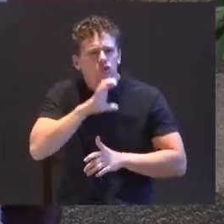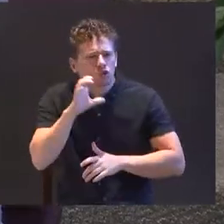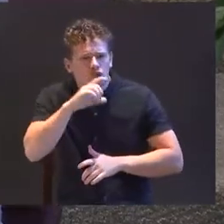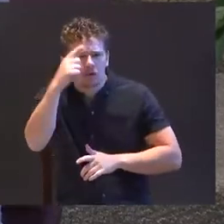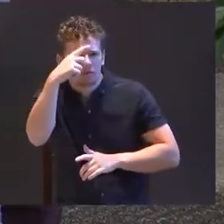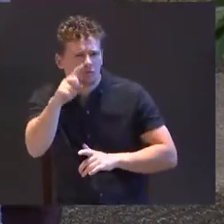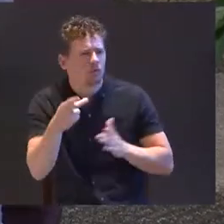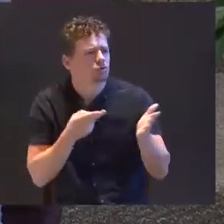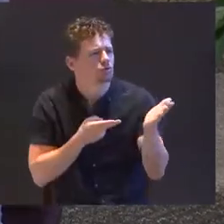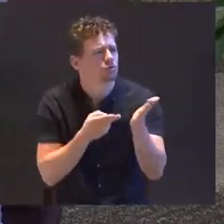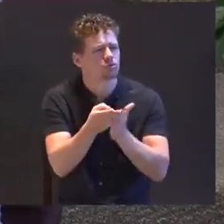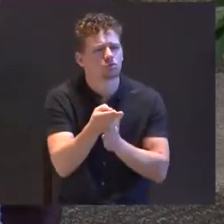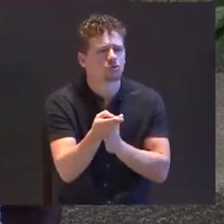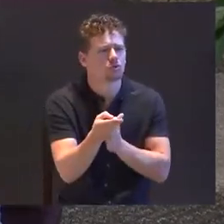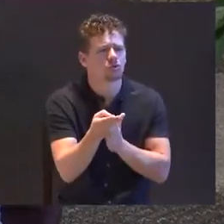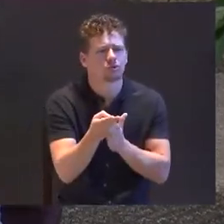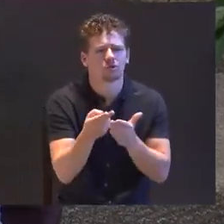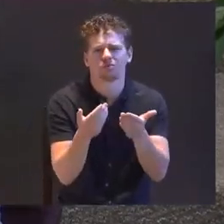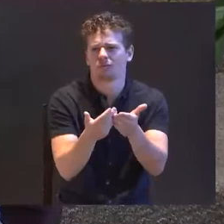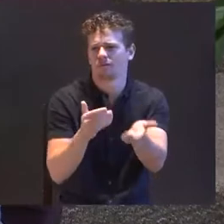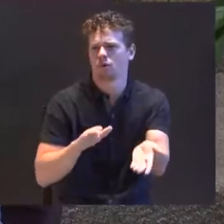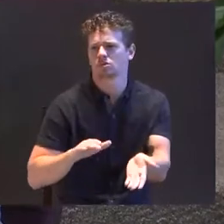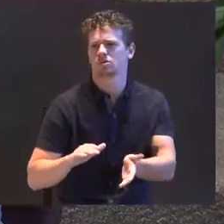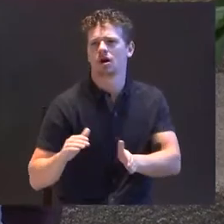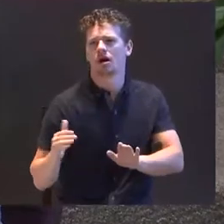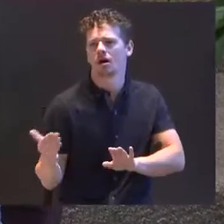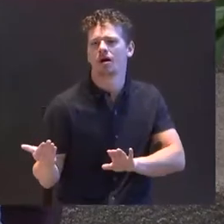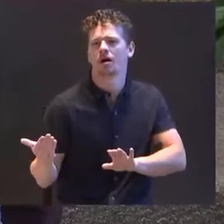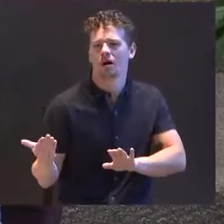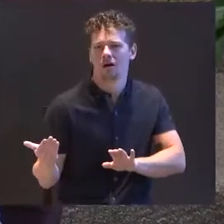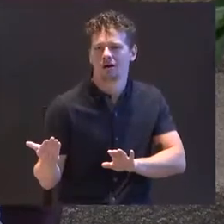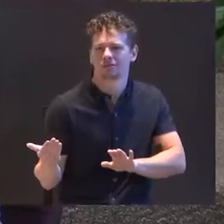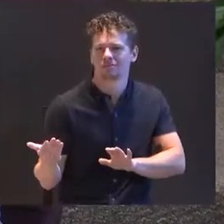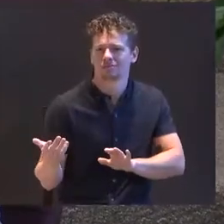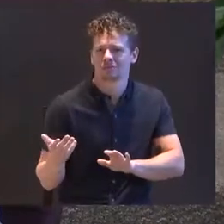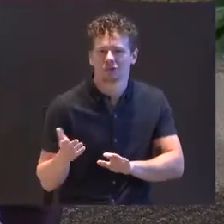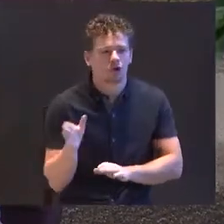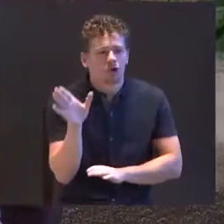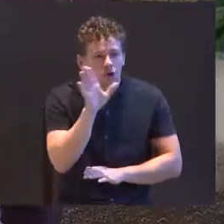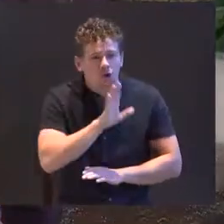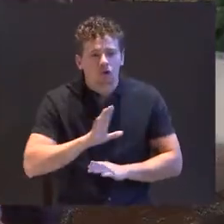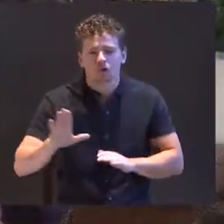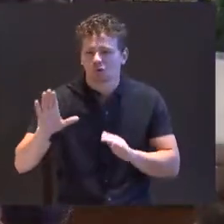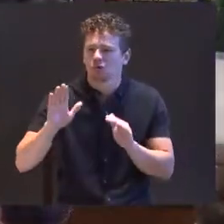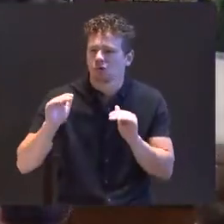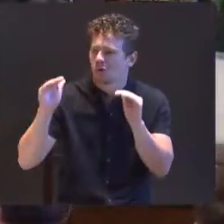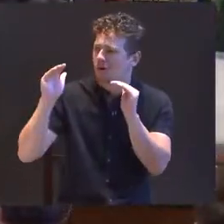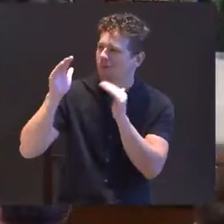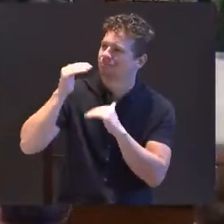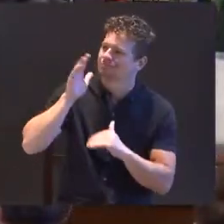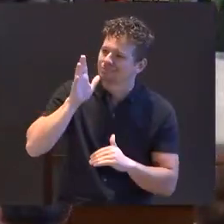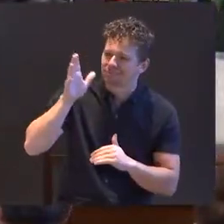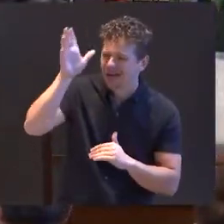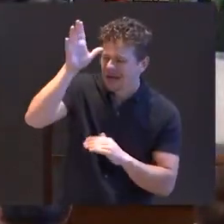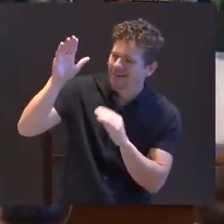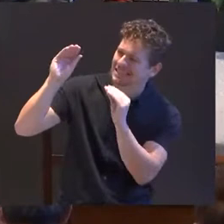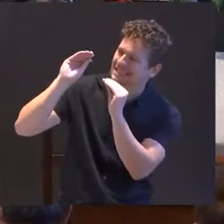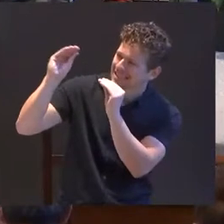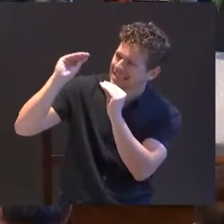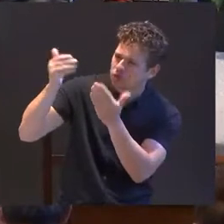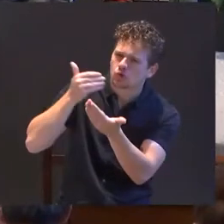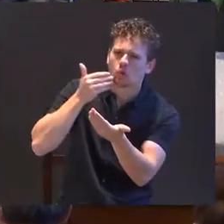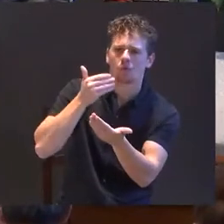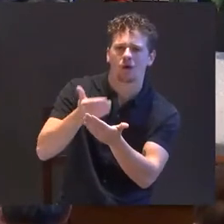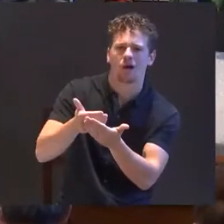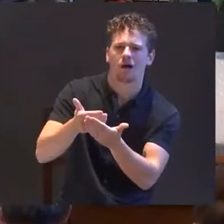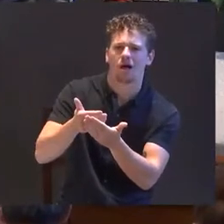before they can die. Teach your parents well,